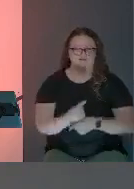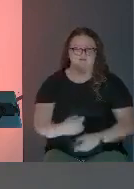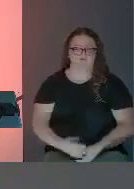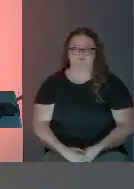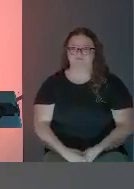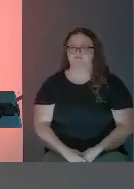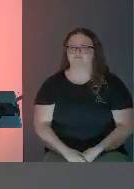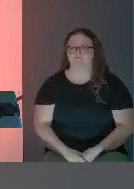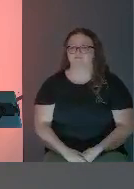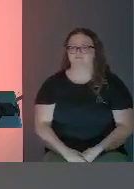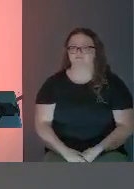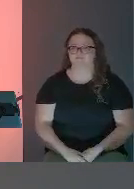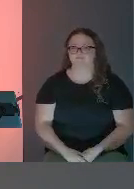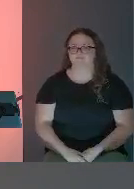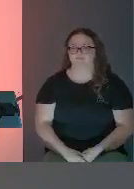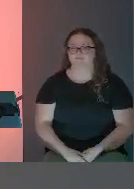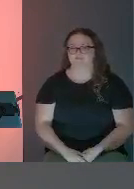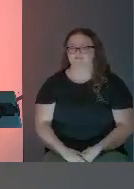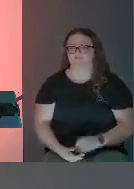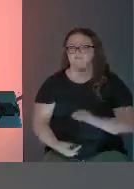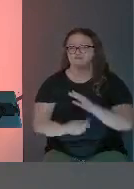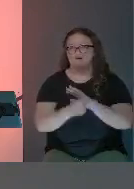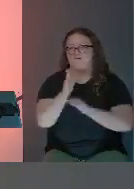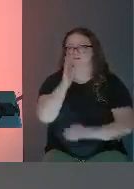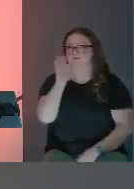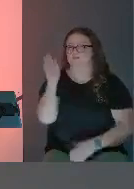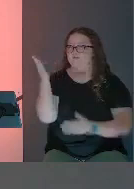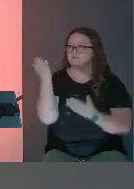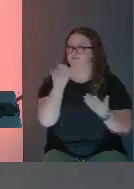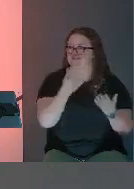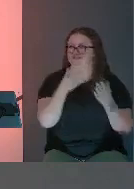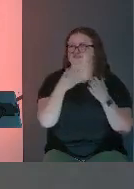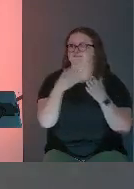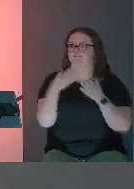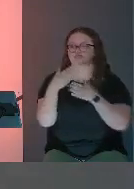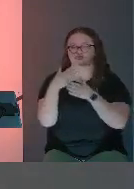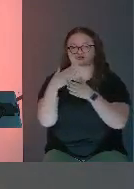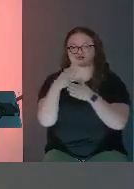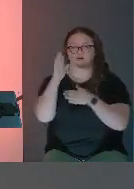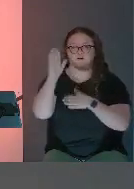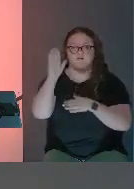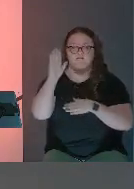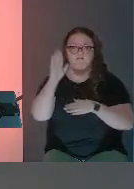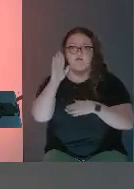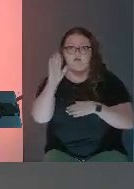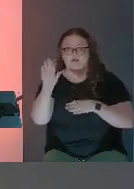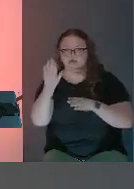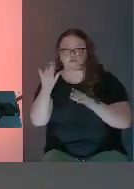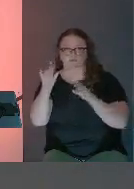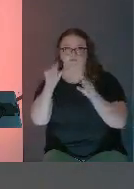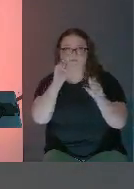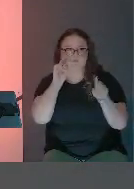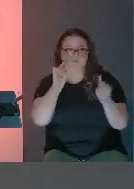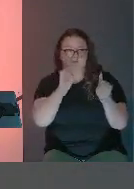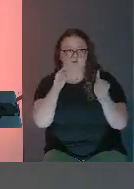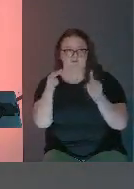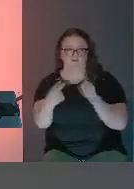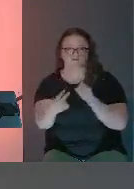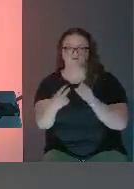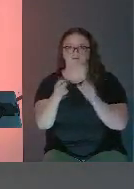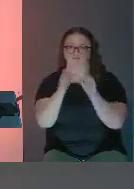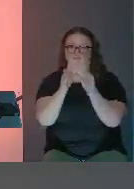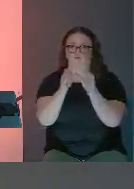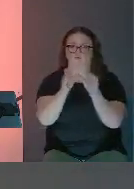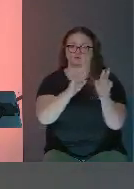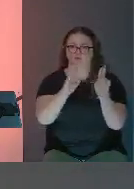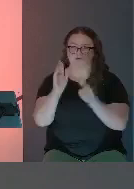And Paul is going to bring and shed light and so much perspective. I pray as he continues to prepare